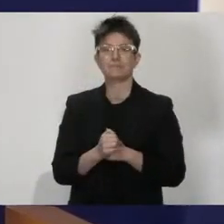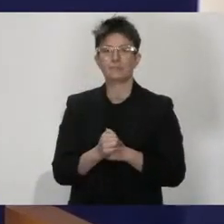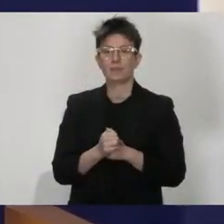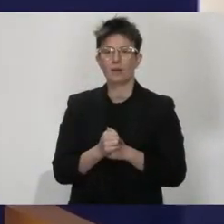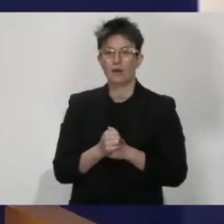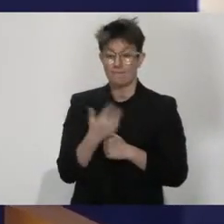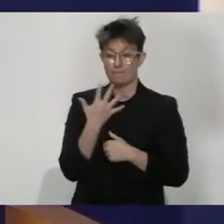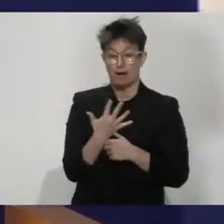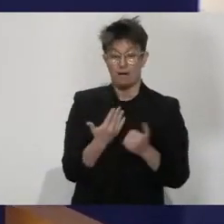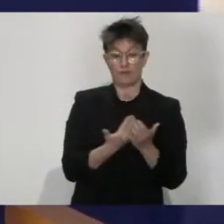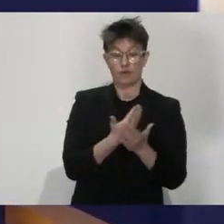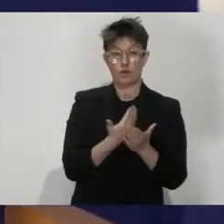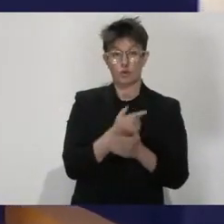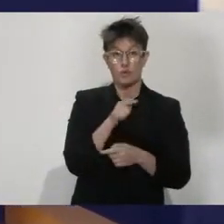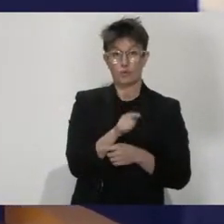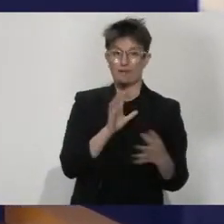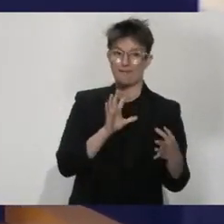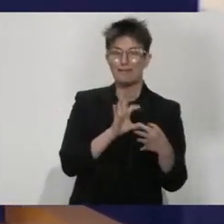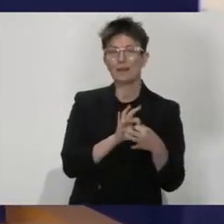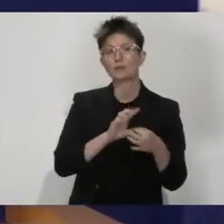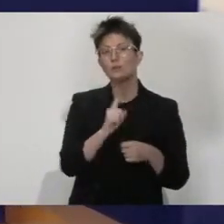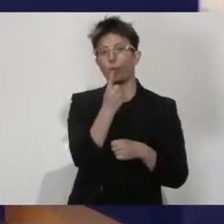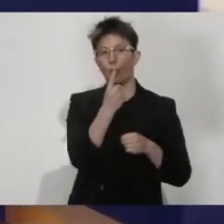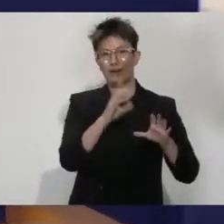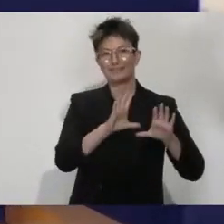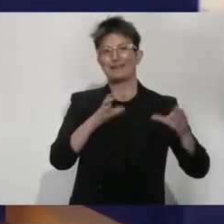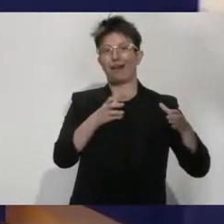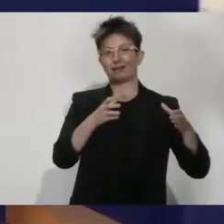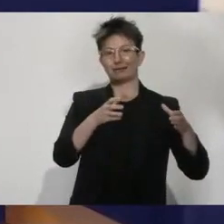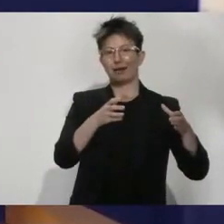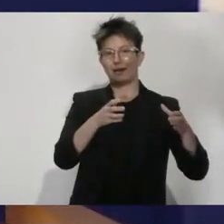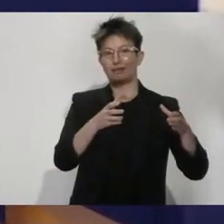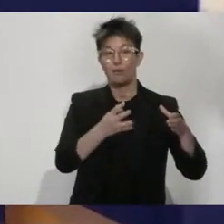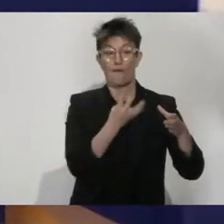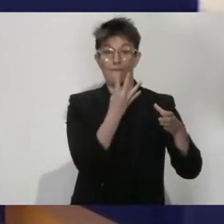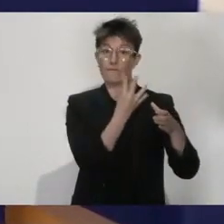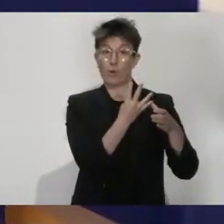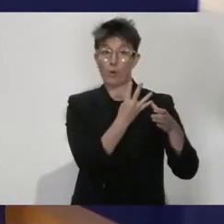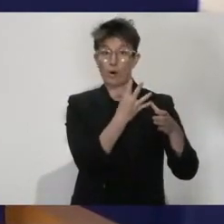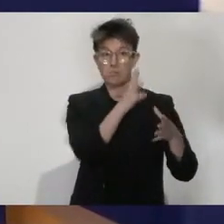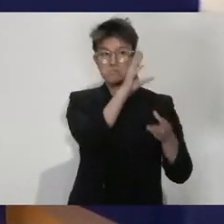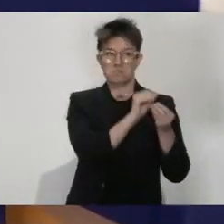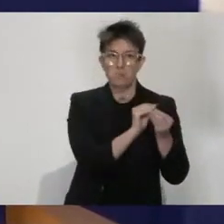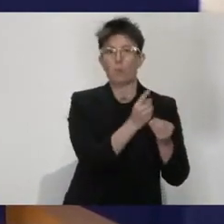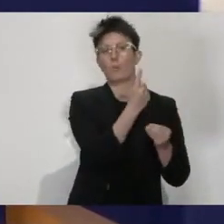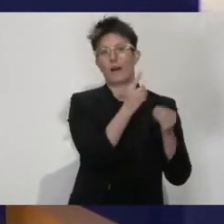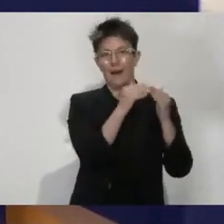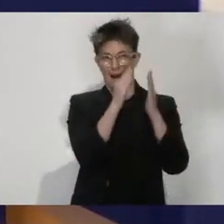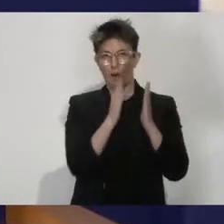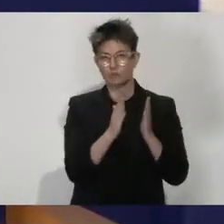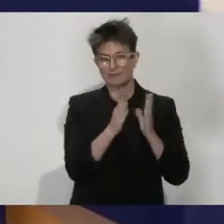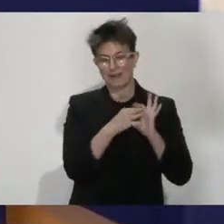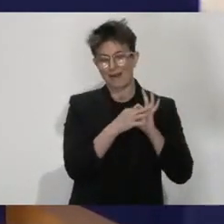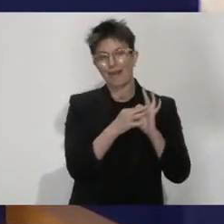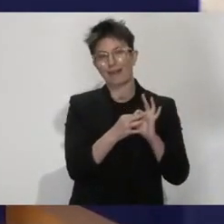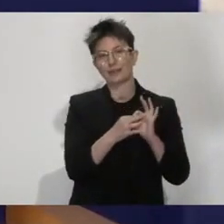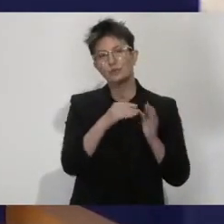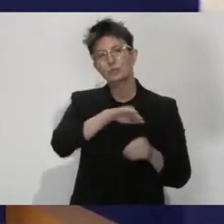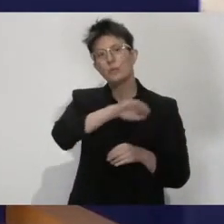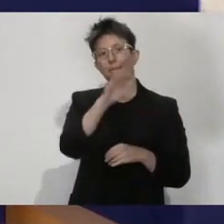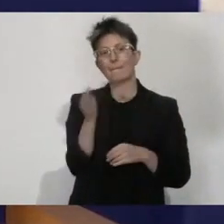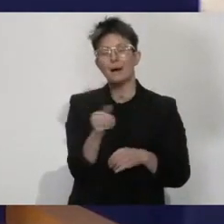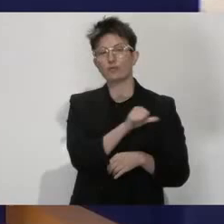Auckland cluster. 4 of the cases are from one household and are linked to the Mount Roskill Evangelical